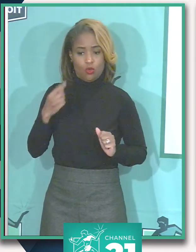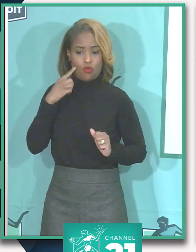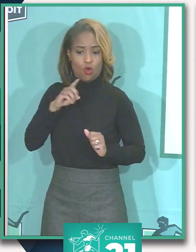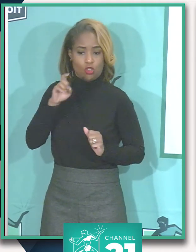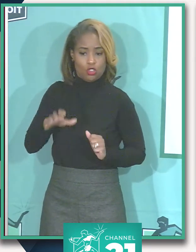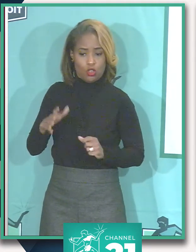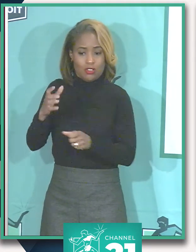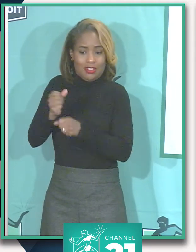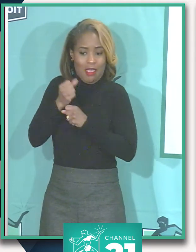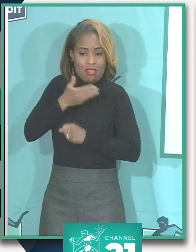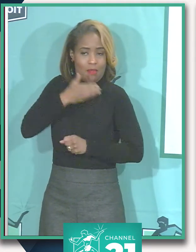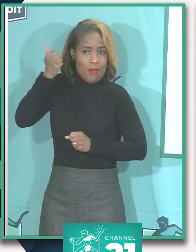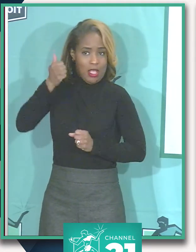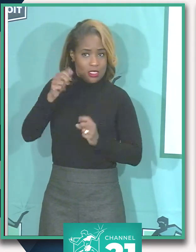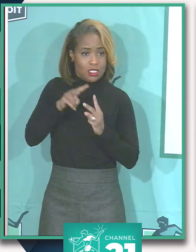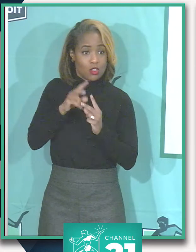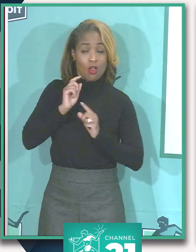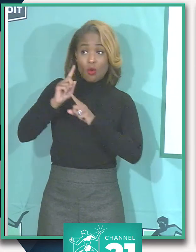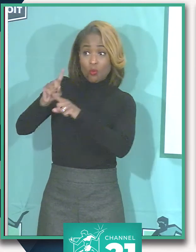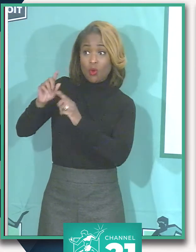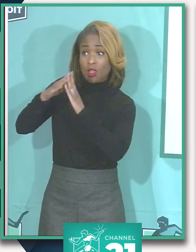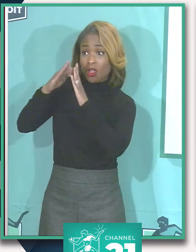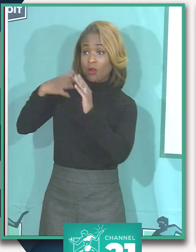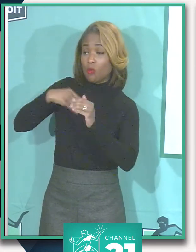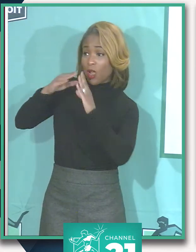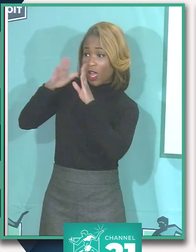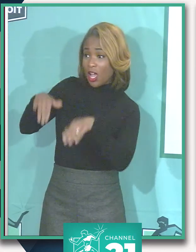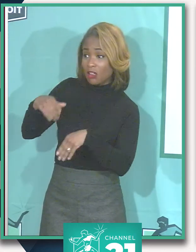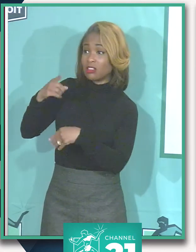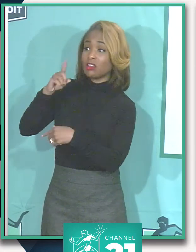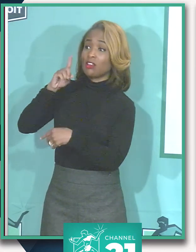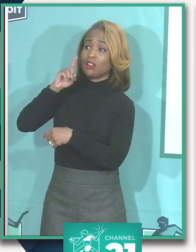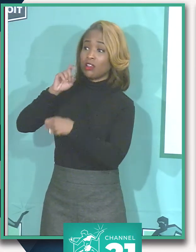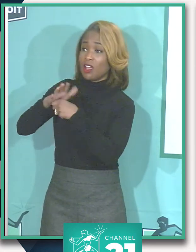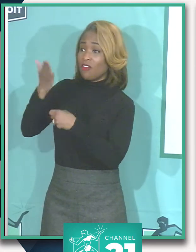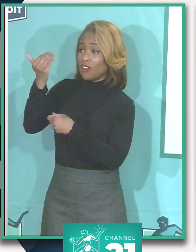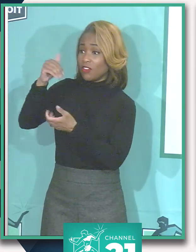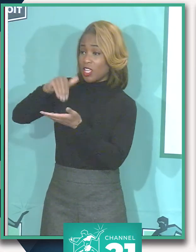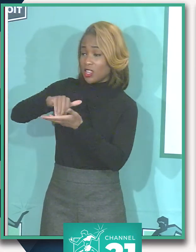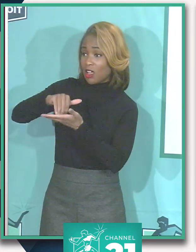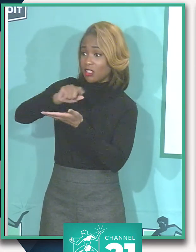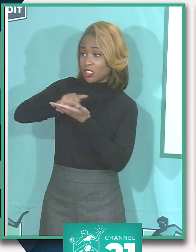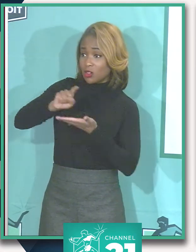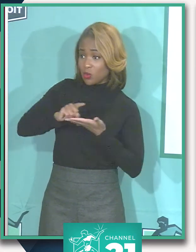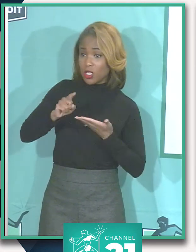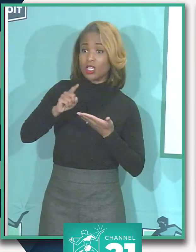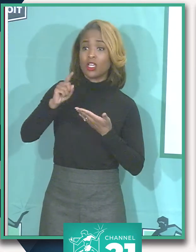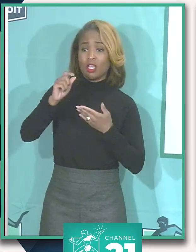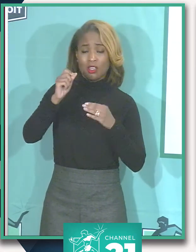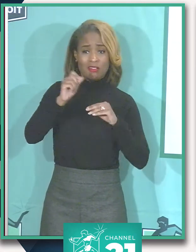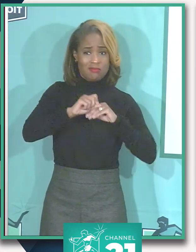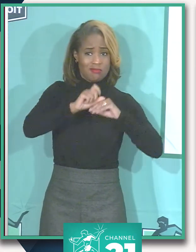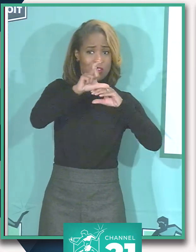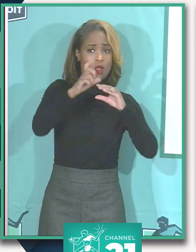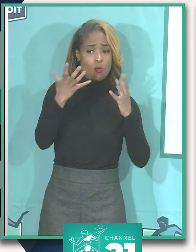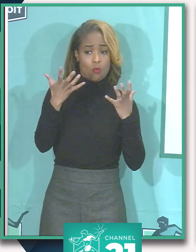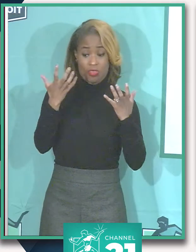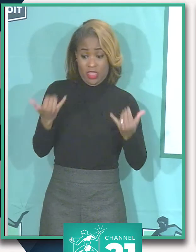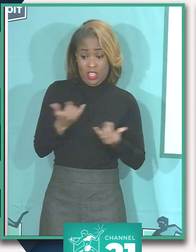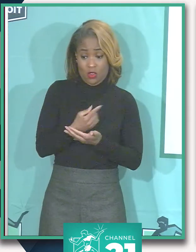went to the White House, got a commitment for 15,000 a week of Moderna and Pfizer. We've been enlarging it, and this week we've